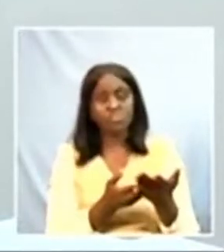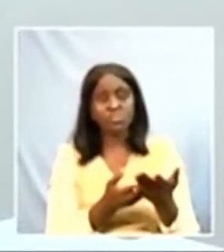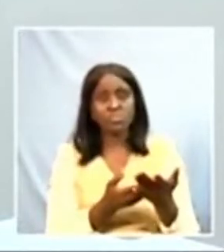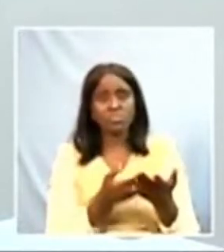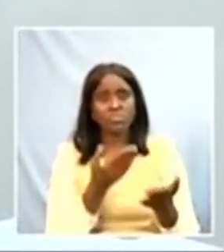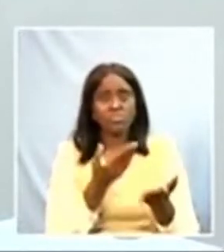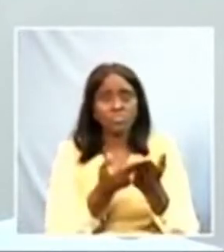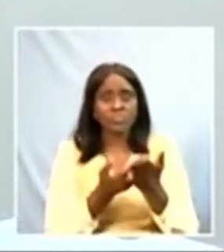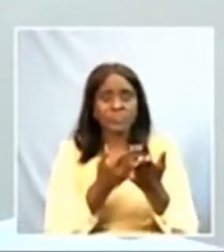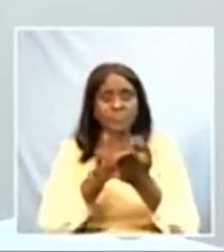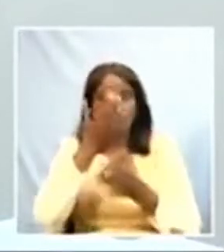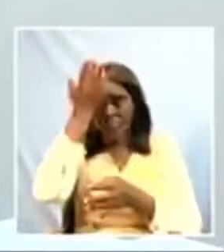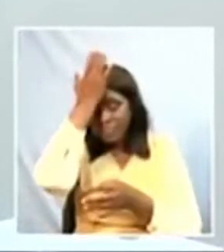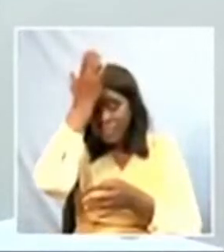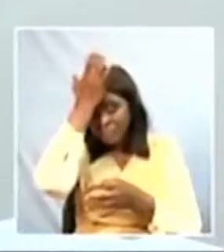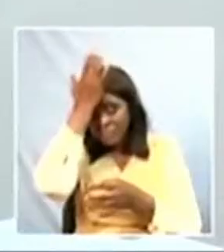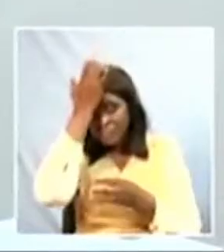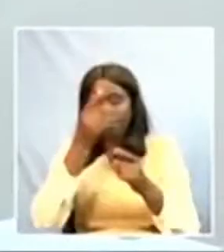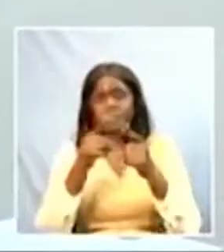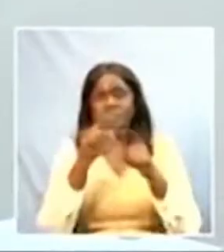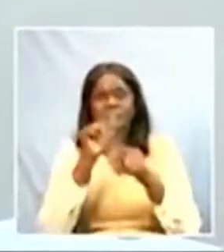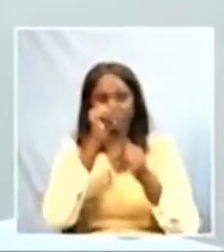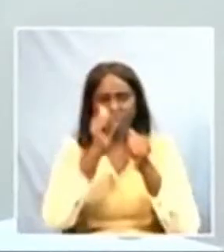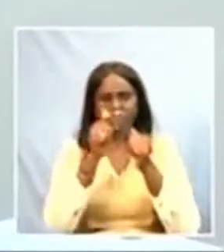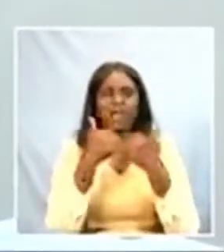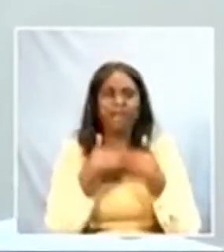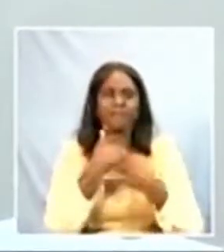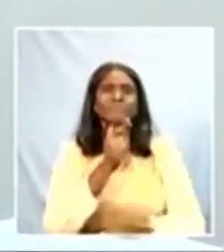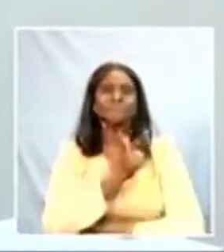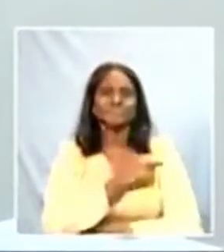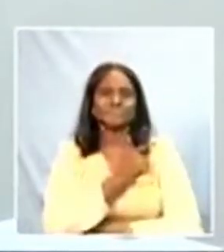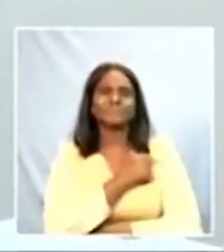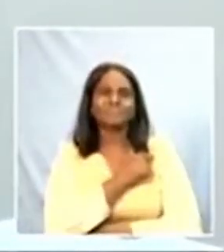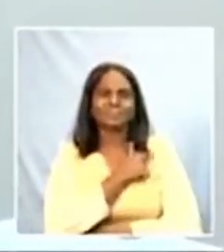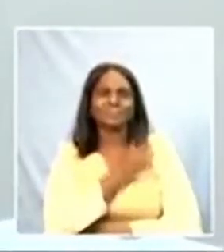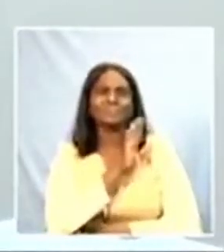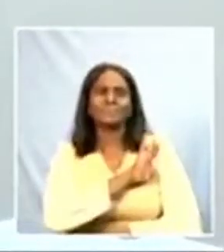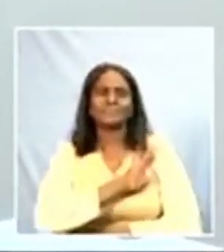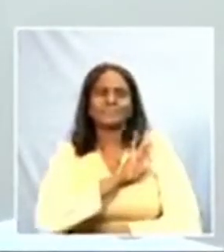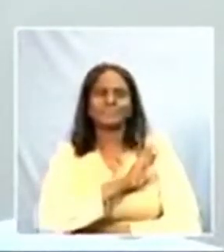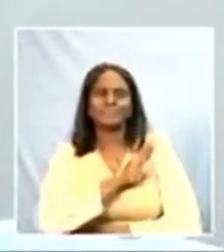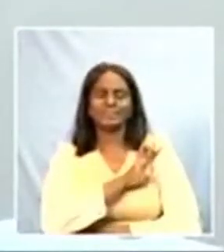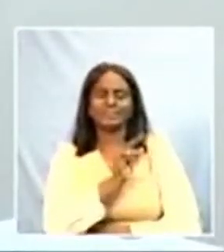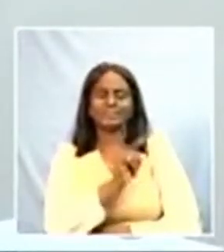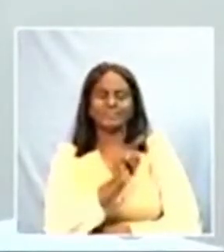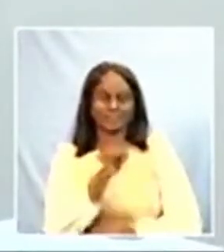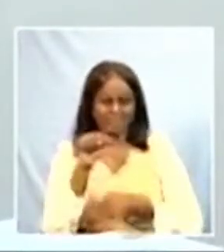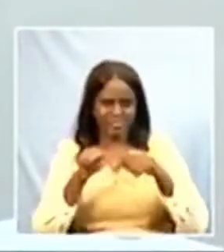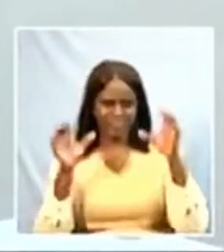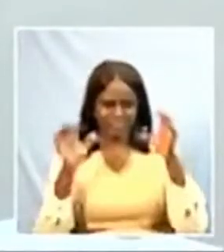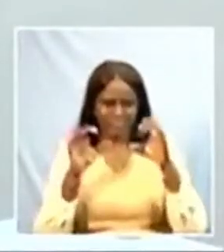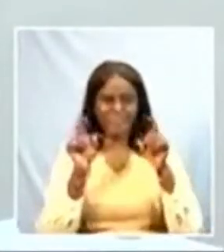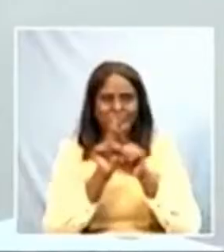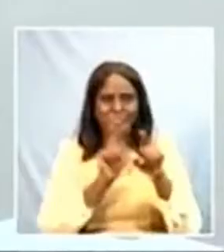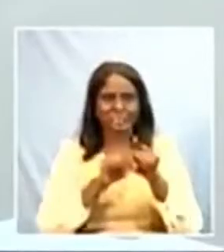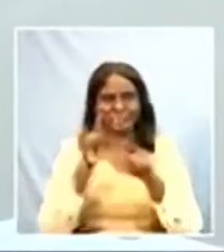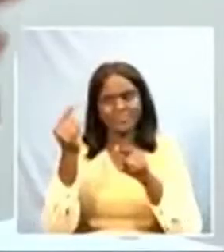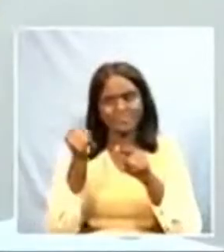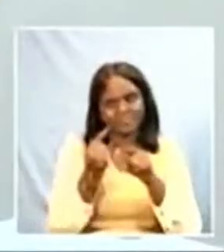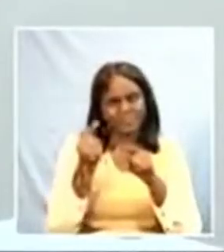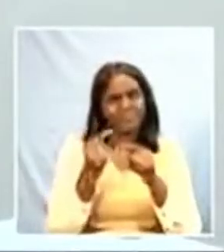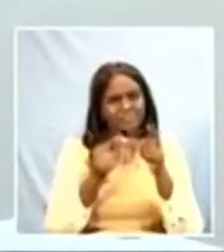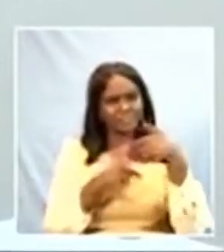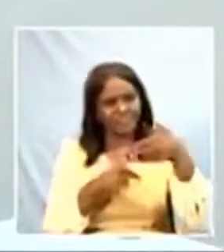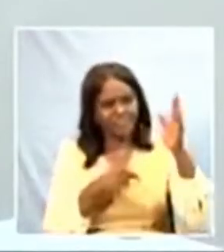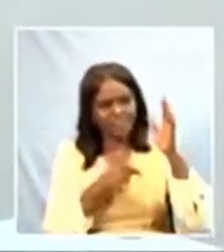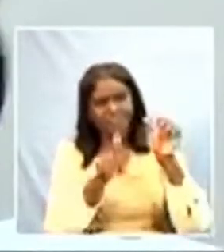But here, dates you, because you have taken this as business as usual. This committee is where you come, you